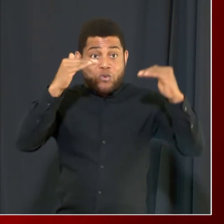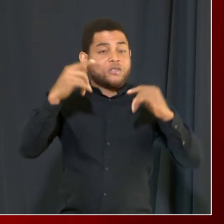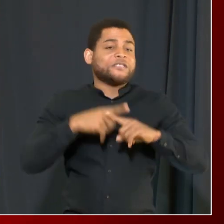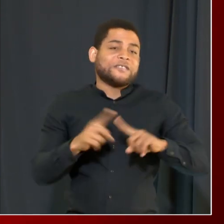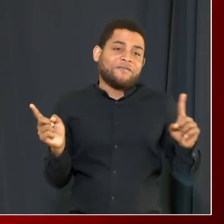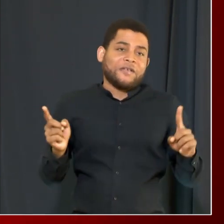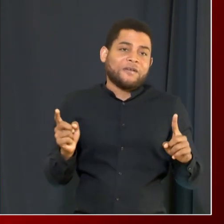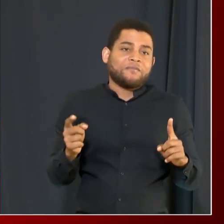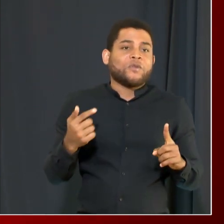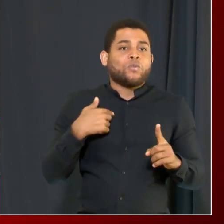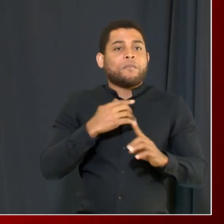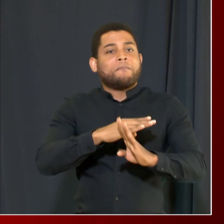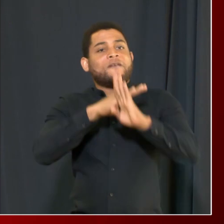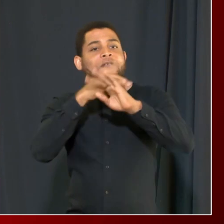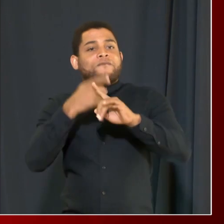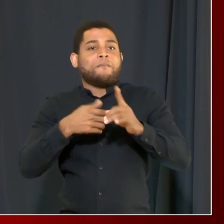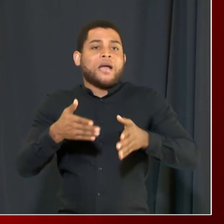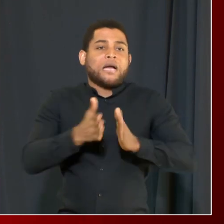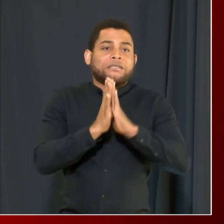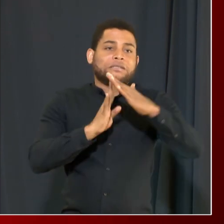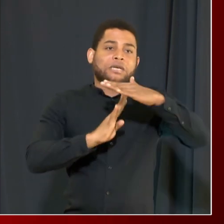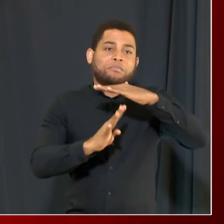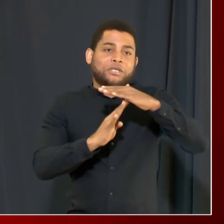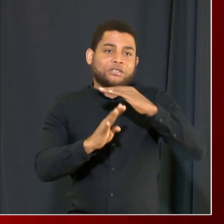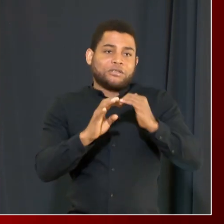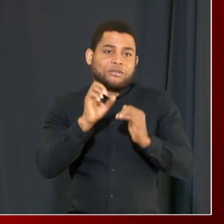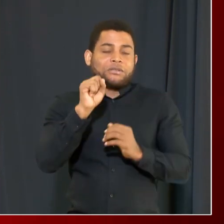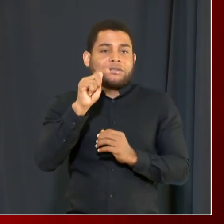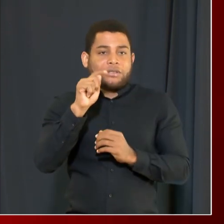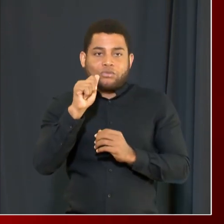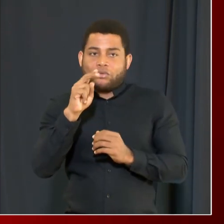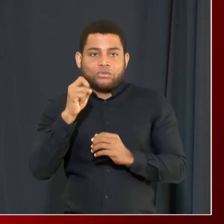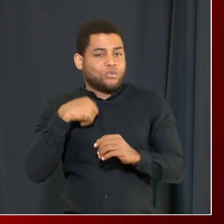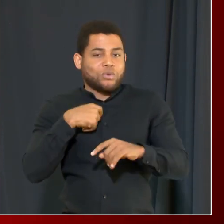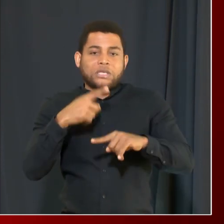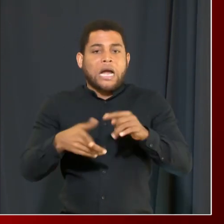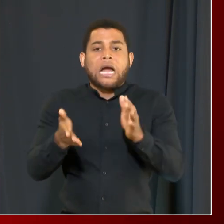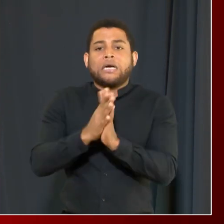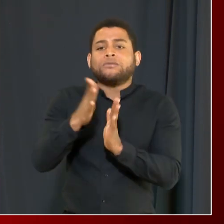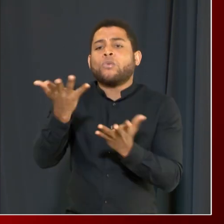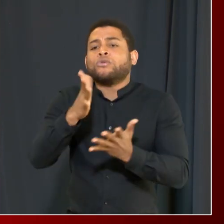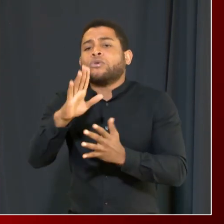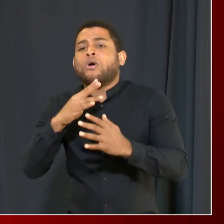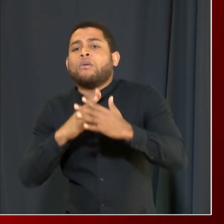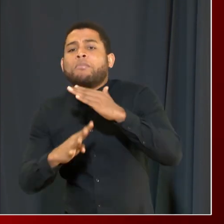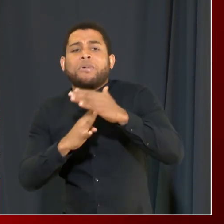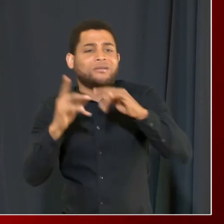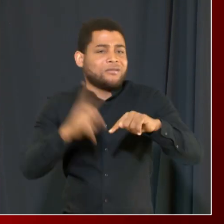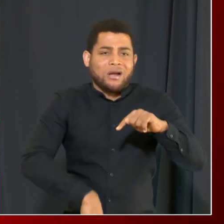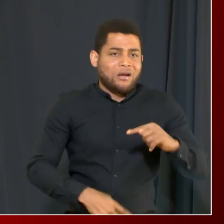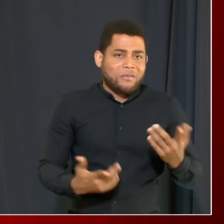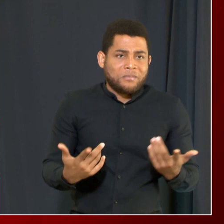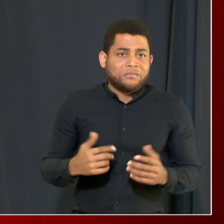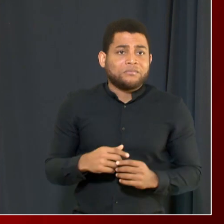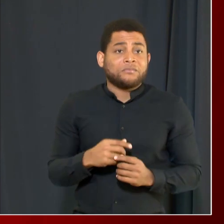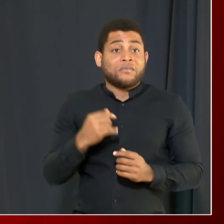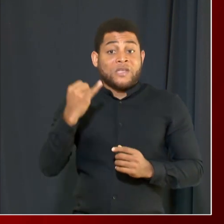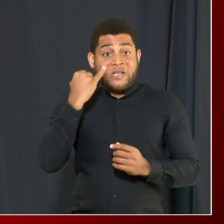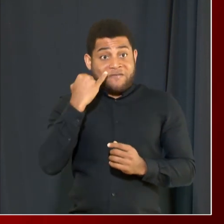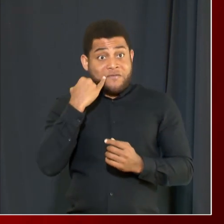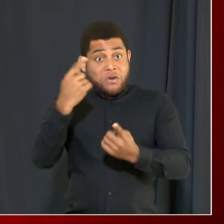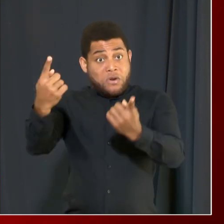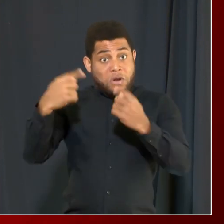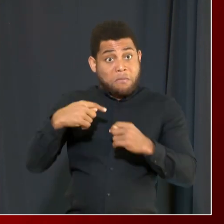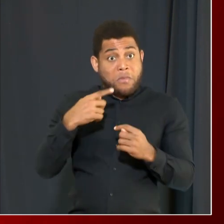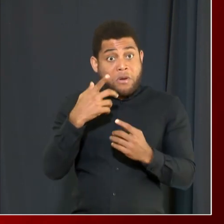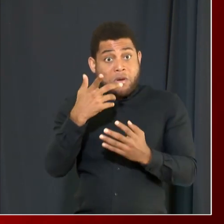from asking for immigration status. So when someone presents to a homeless shelter, they cannot ask, were you a migrant, are you